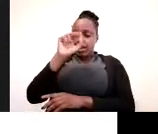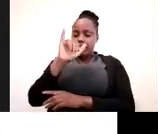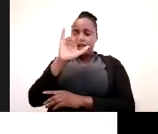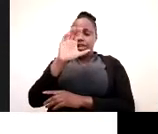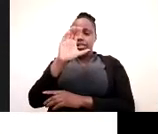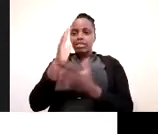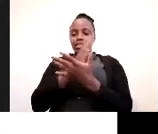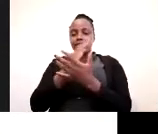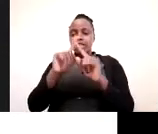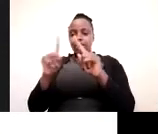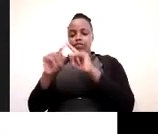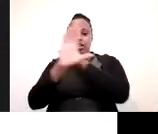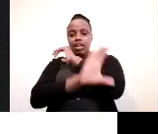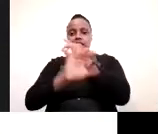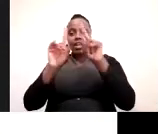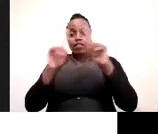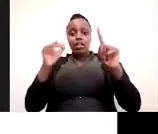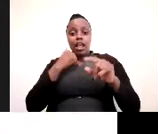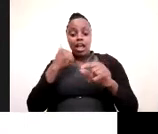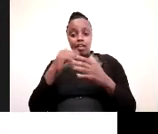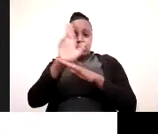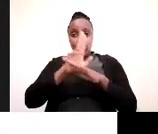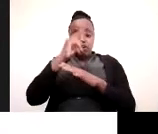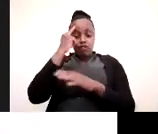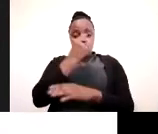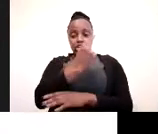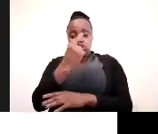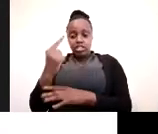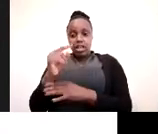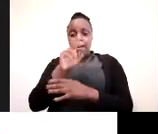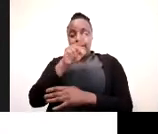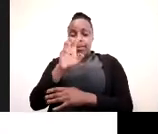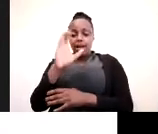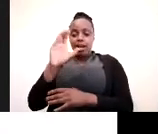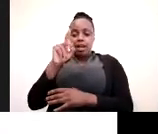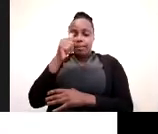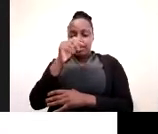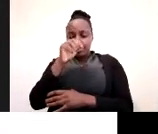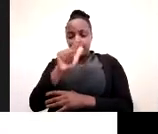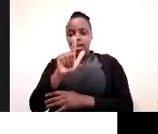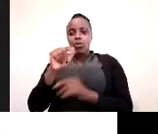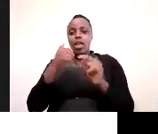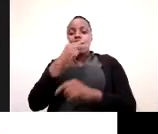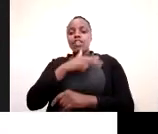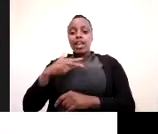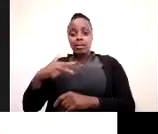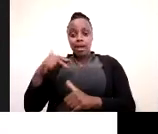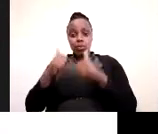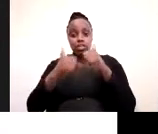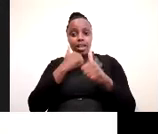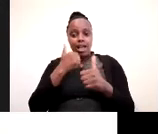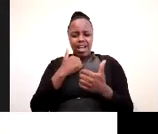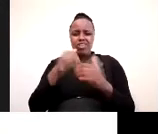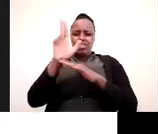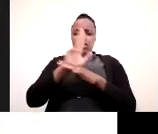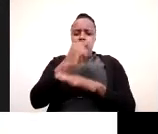also differences in the spending per capita. So we have Denmark, where 344 euros are spent per